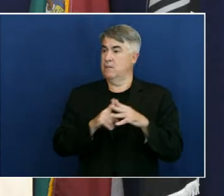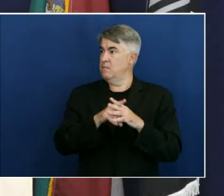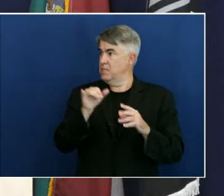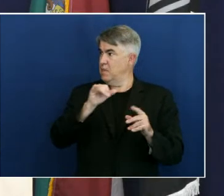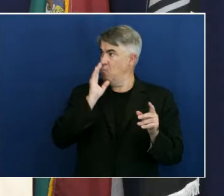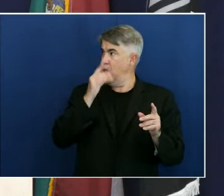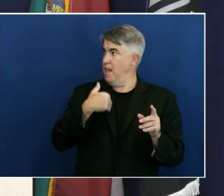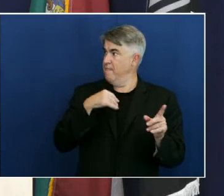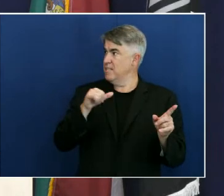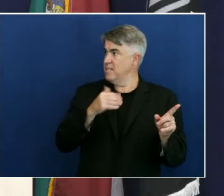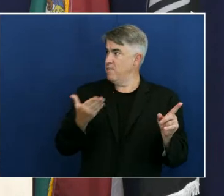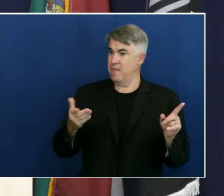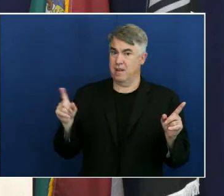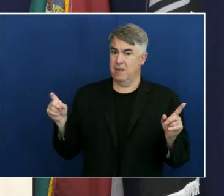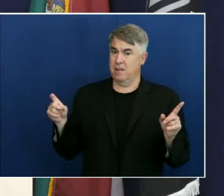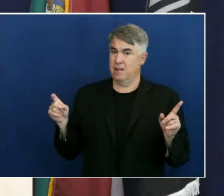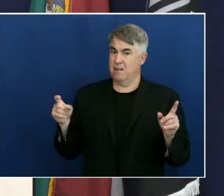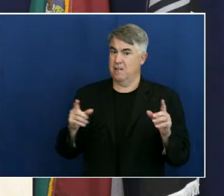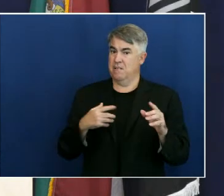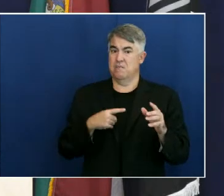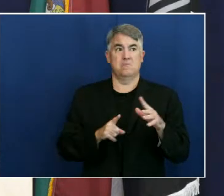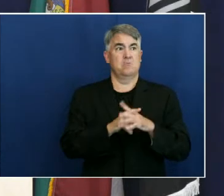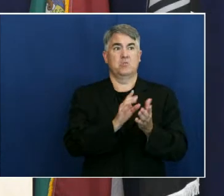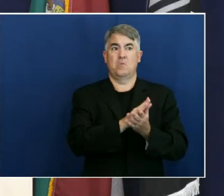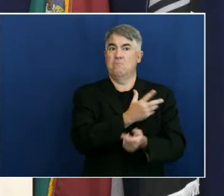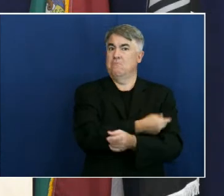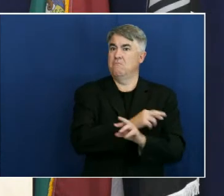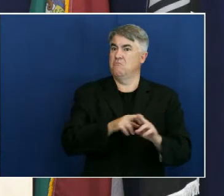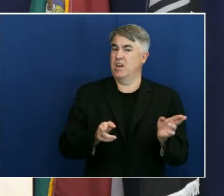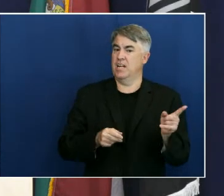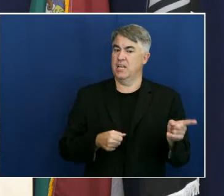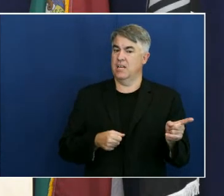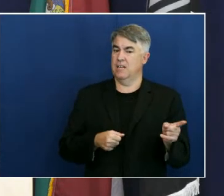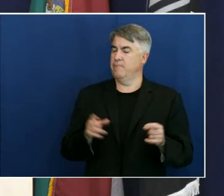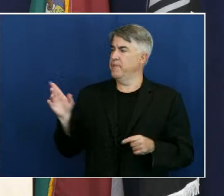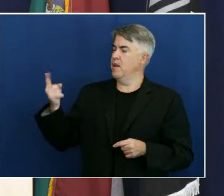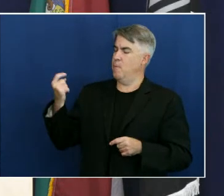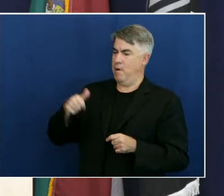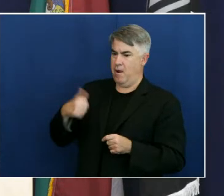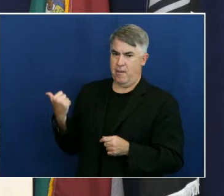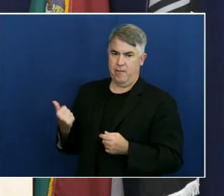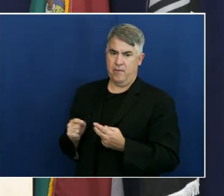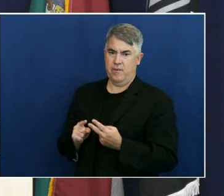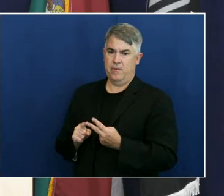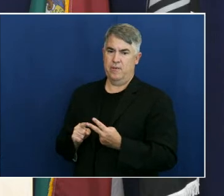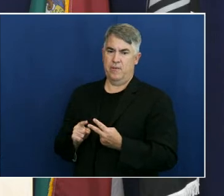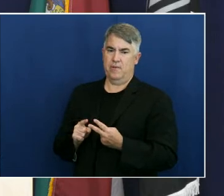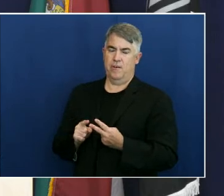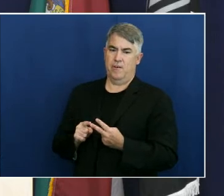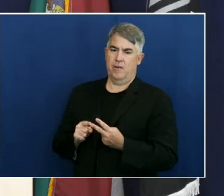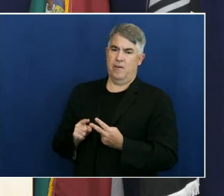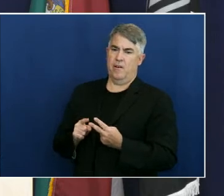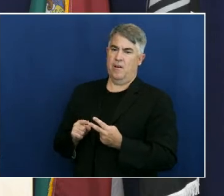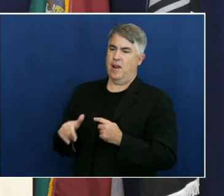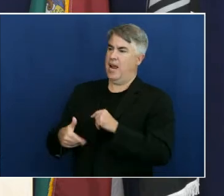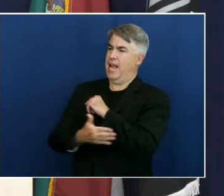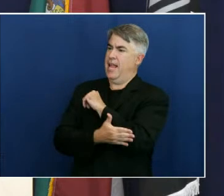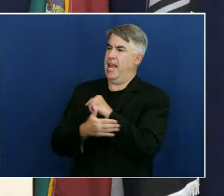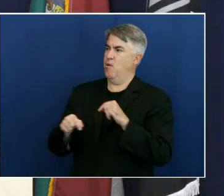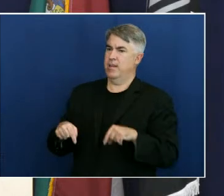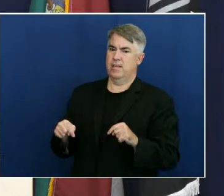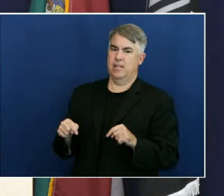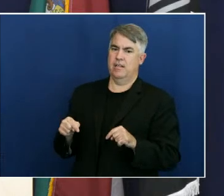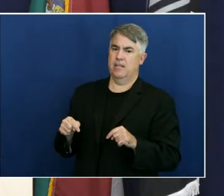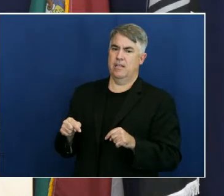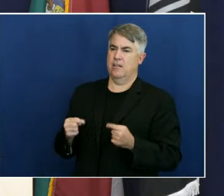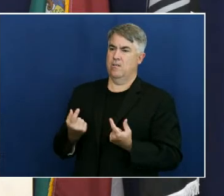be on that list? And then just a messaging question, just curious to know how the county is going to basically make